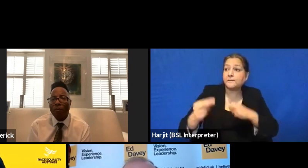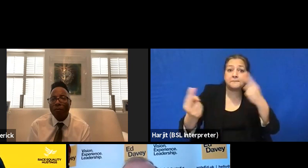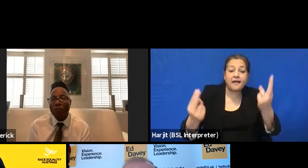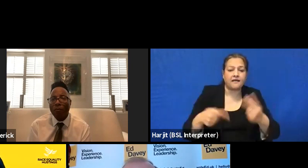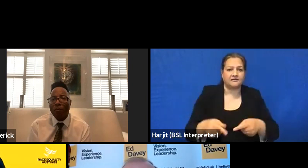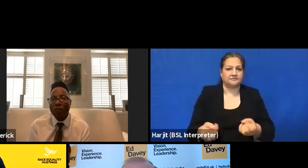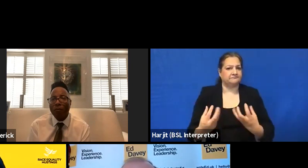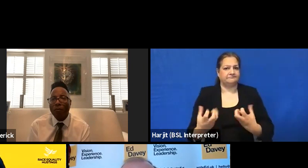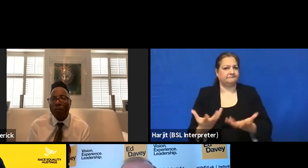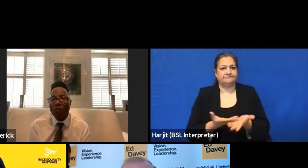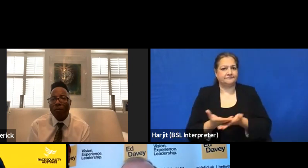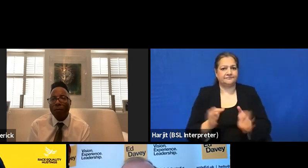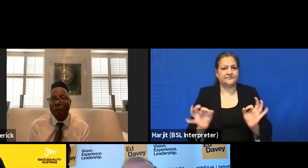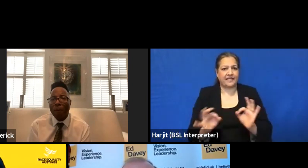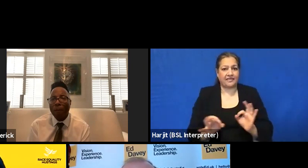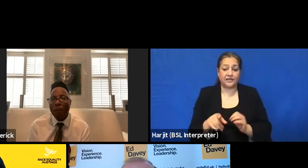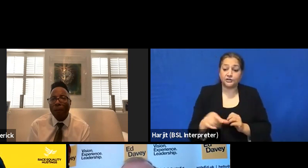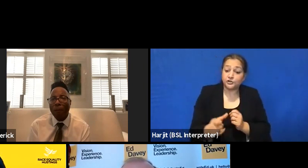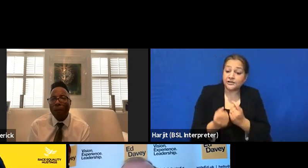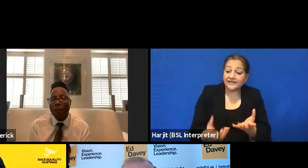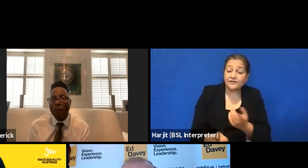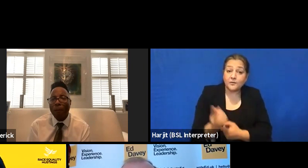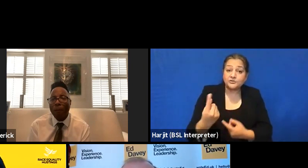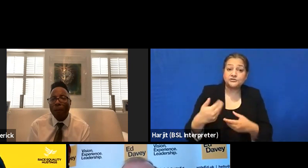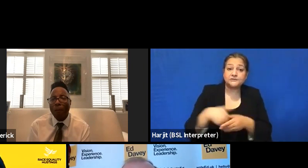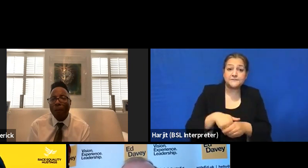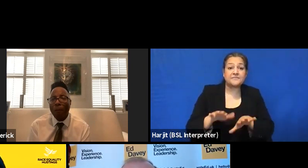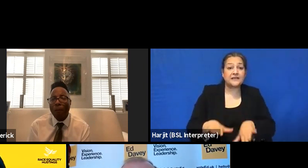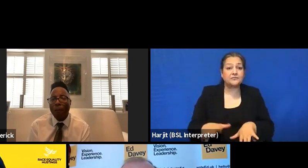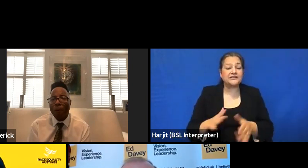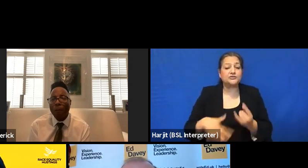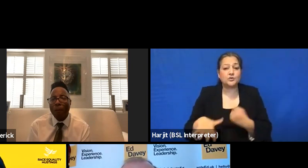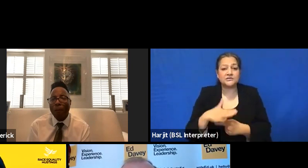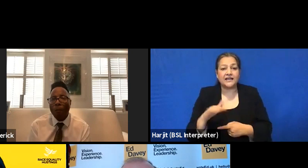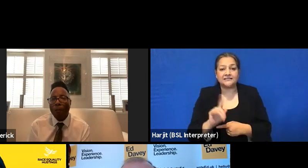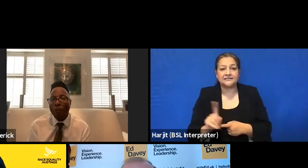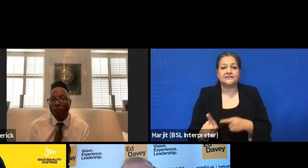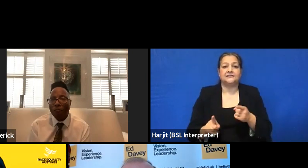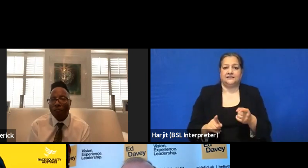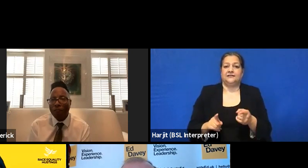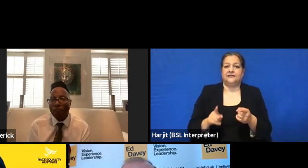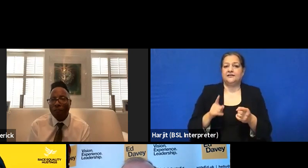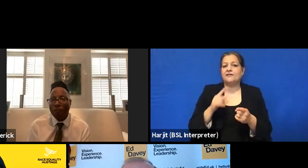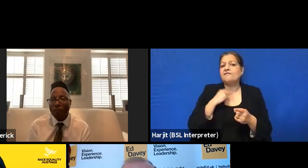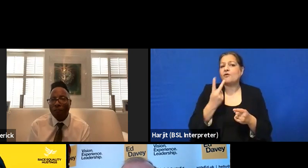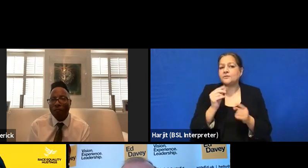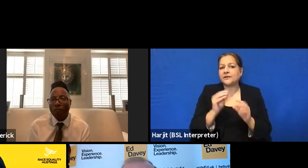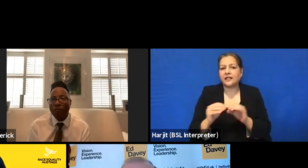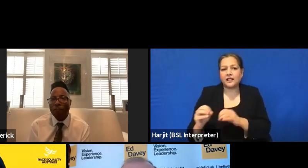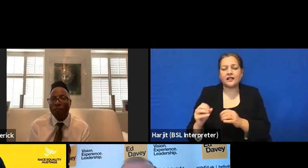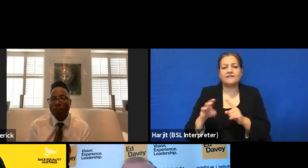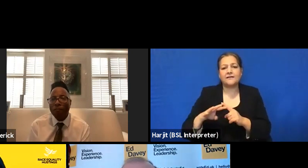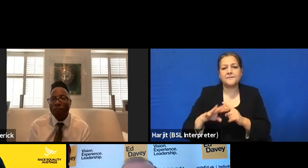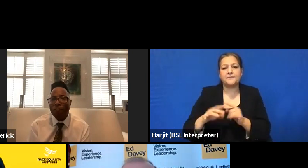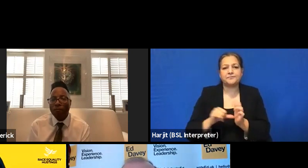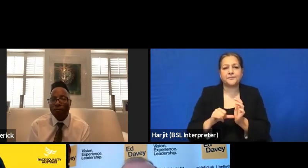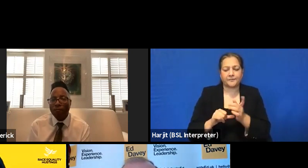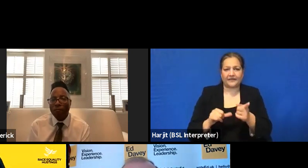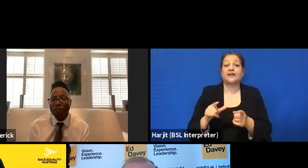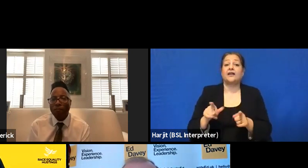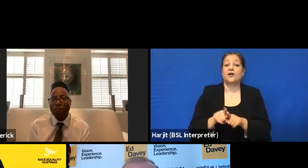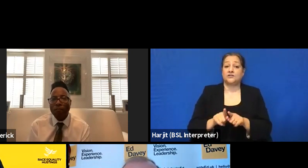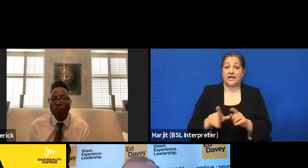opportunity in British society. So that's another issue for race equality. The liberal tradition, the Liberal Party was